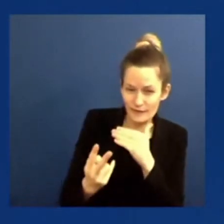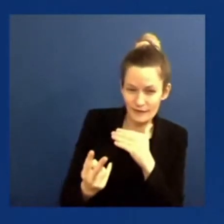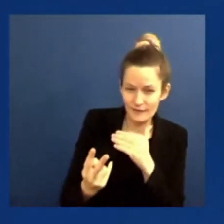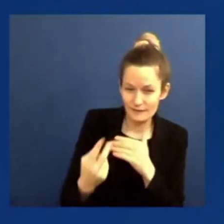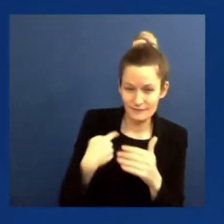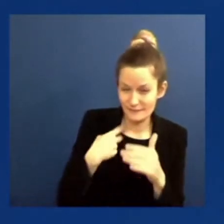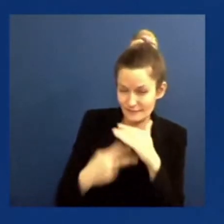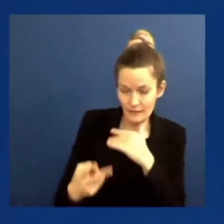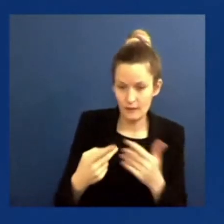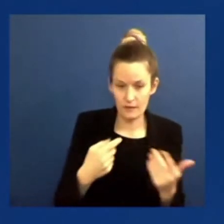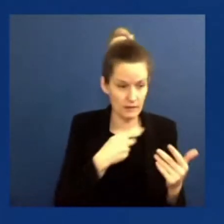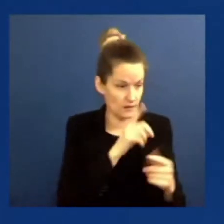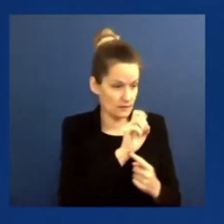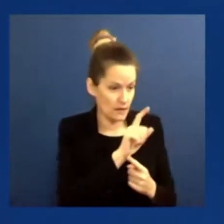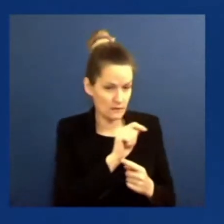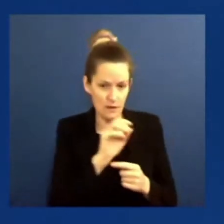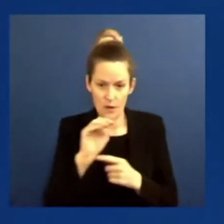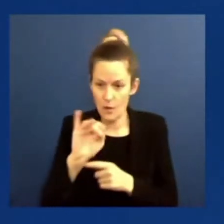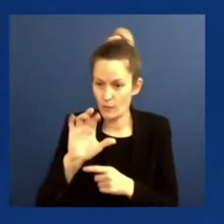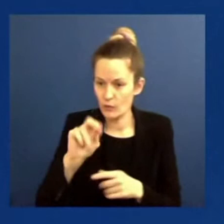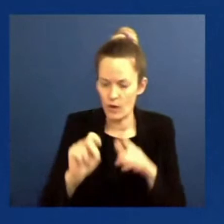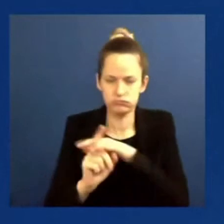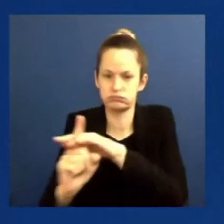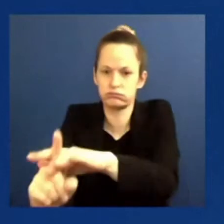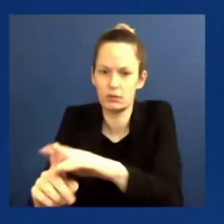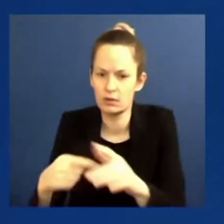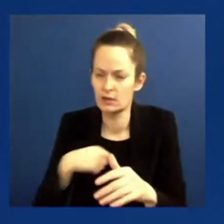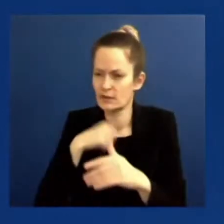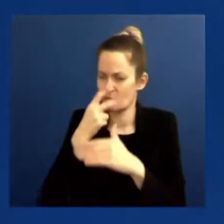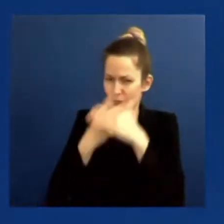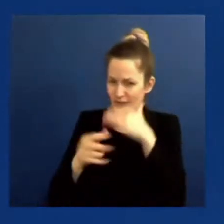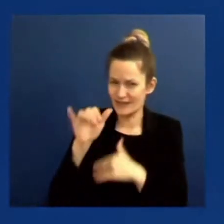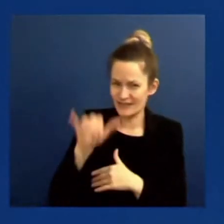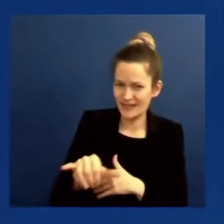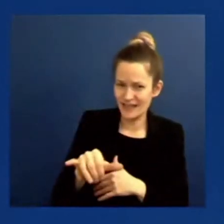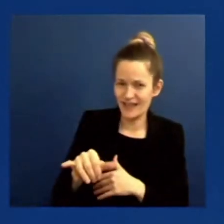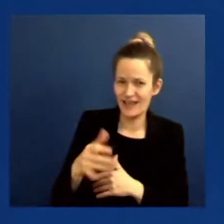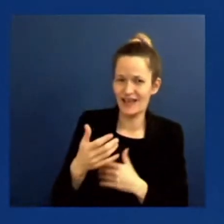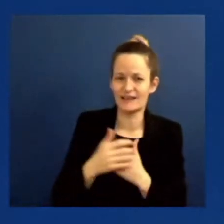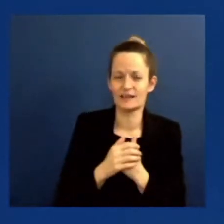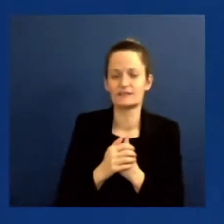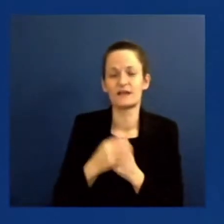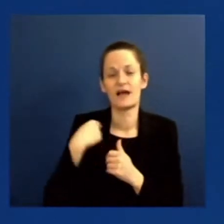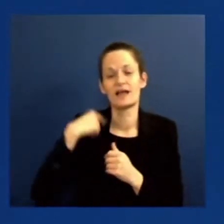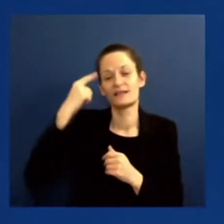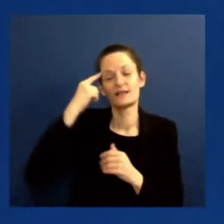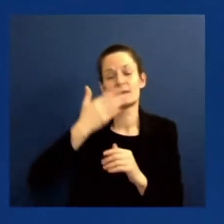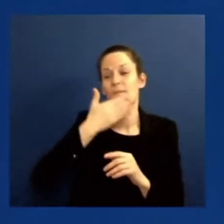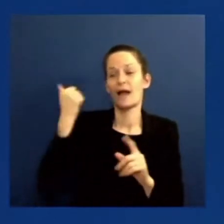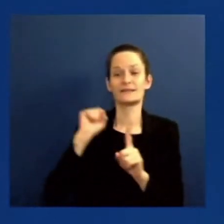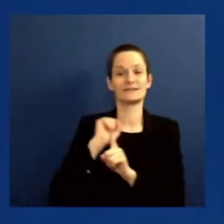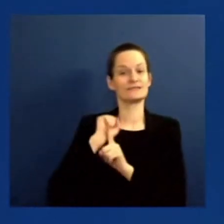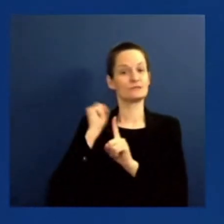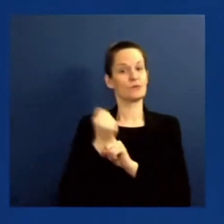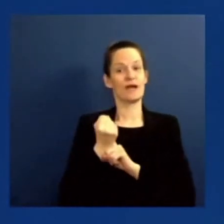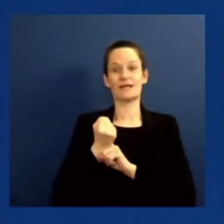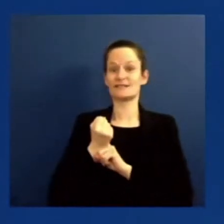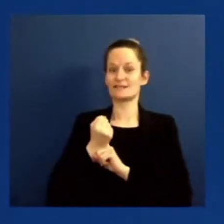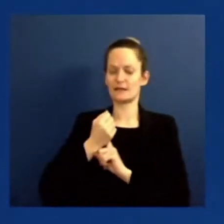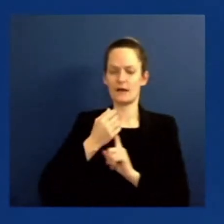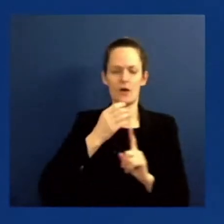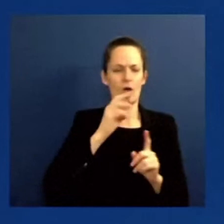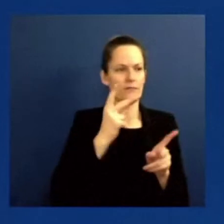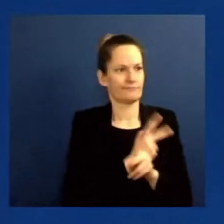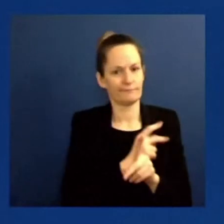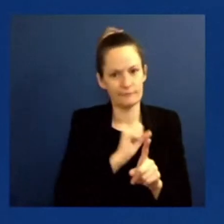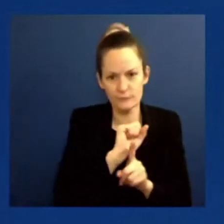together a best case scenario and a worst case scenario. What's the best case scenario? The best case